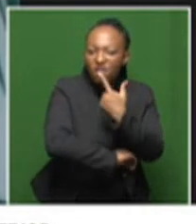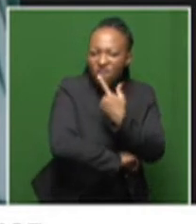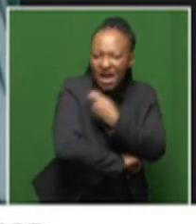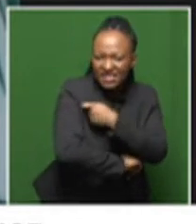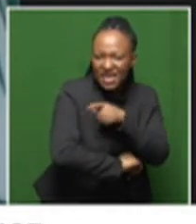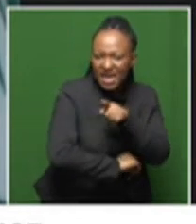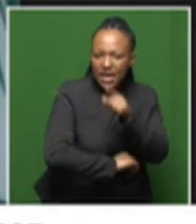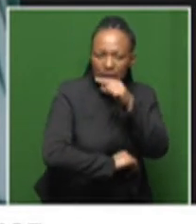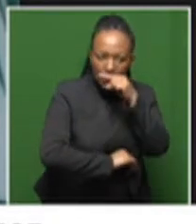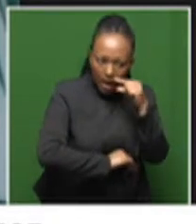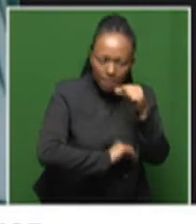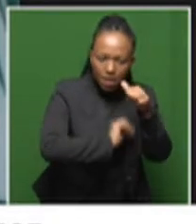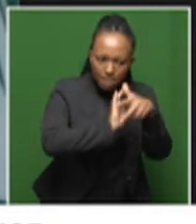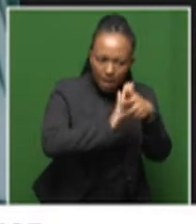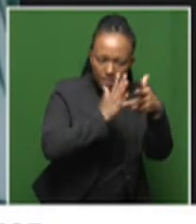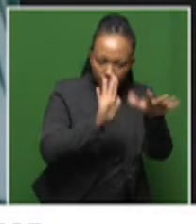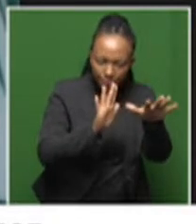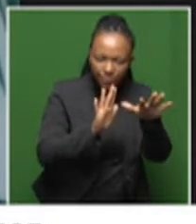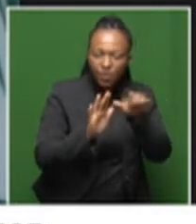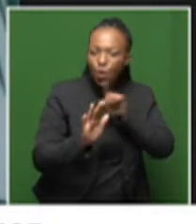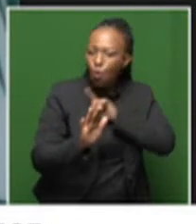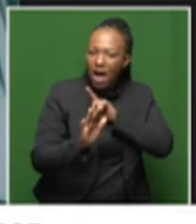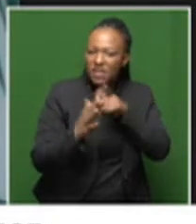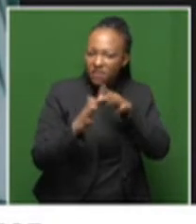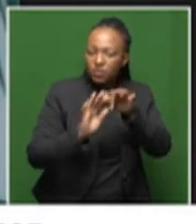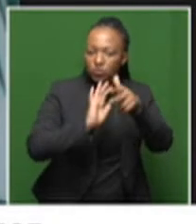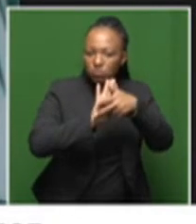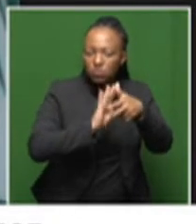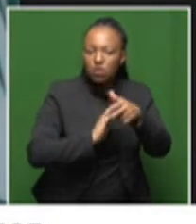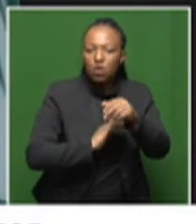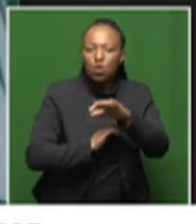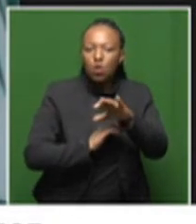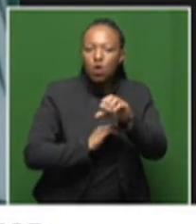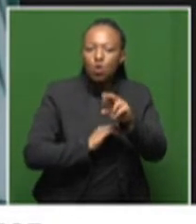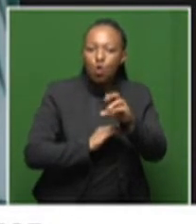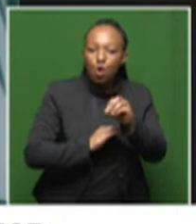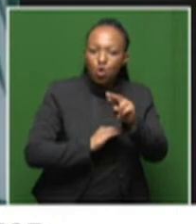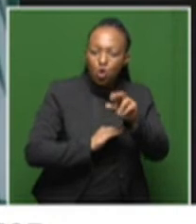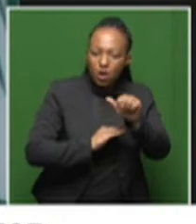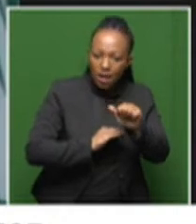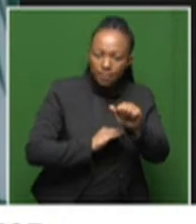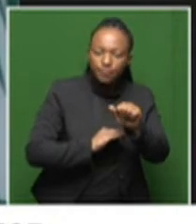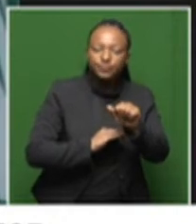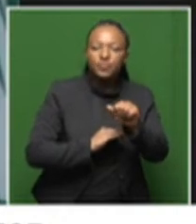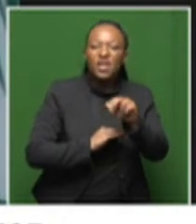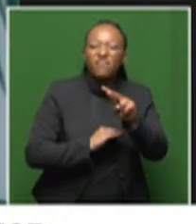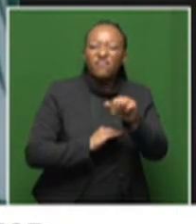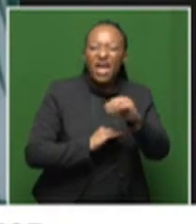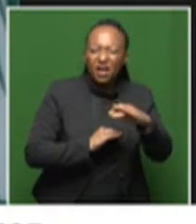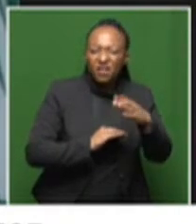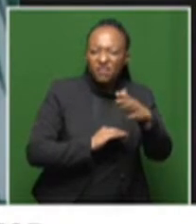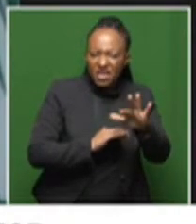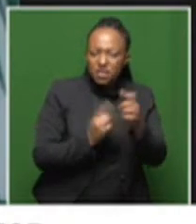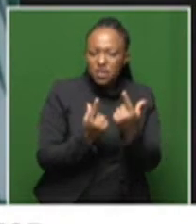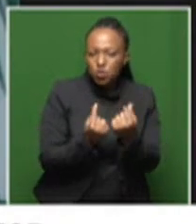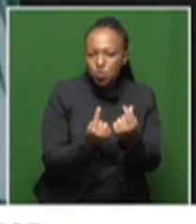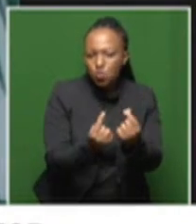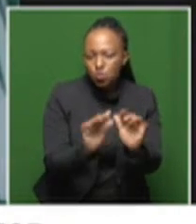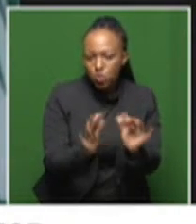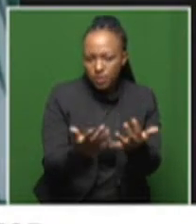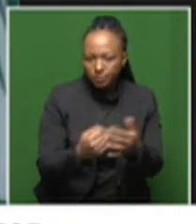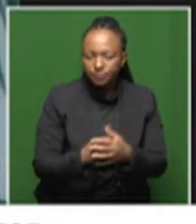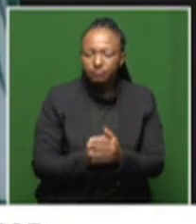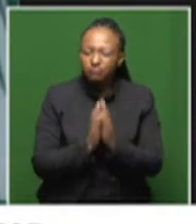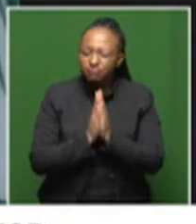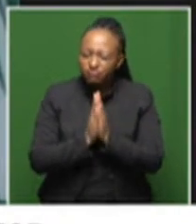what led to the approval or the conditions that CoronaVac has and what has been done. And we want to continue to